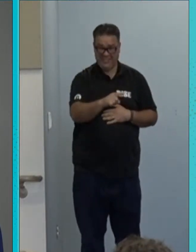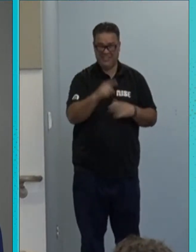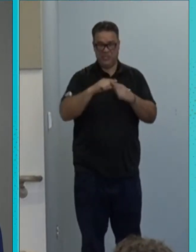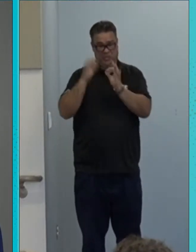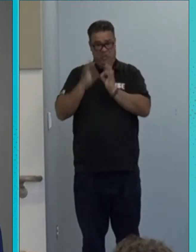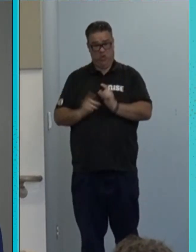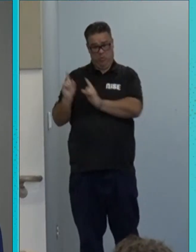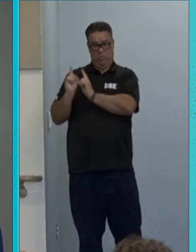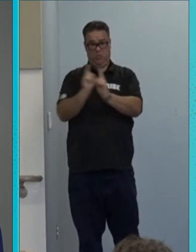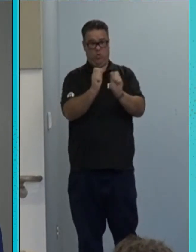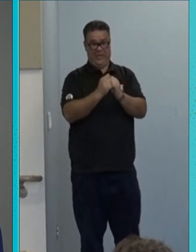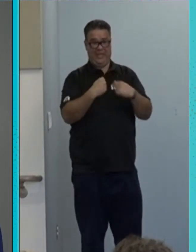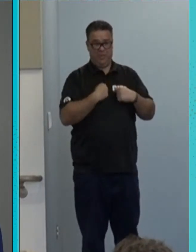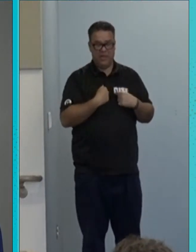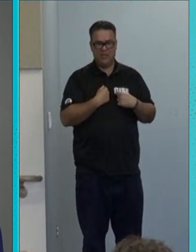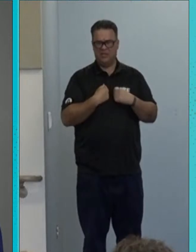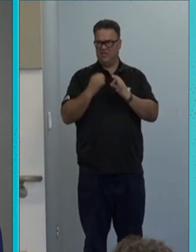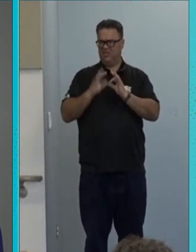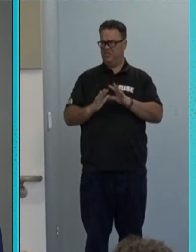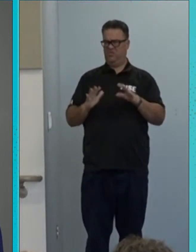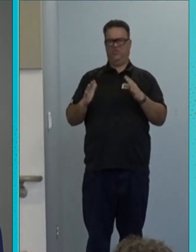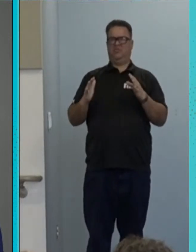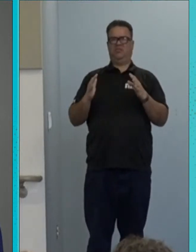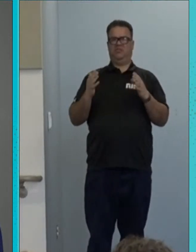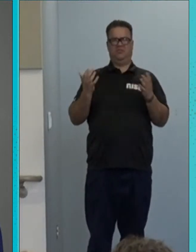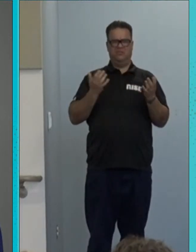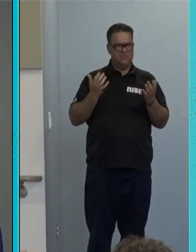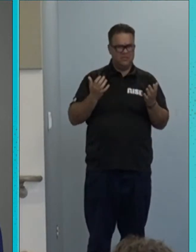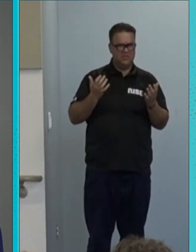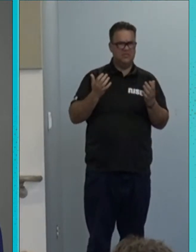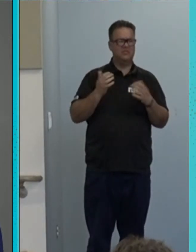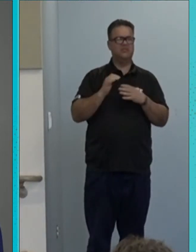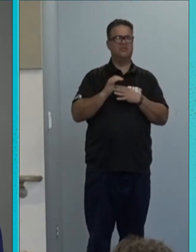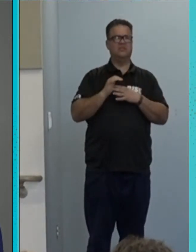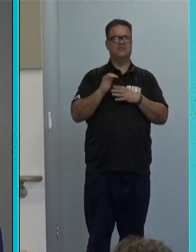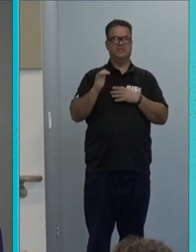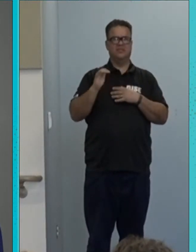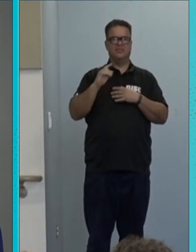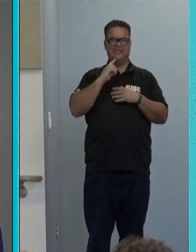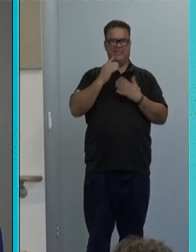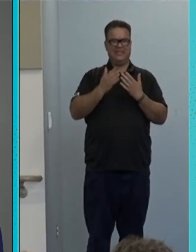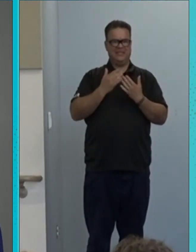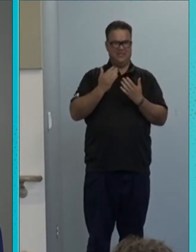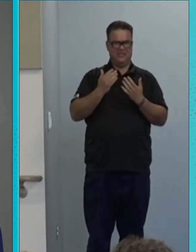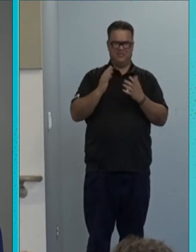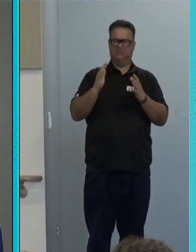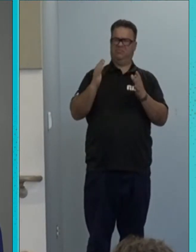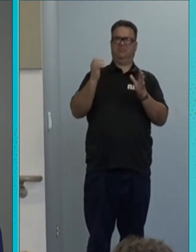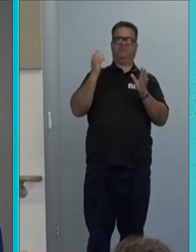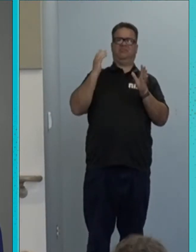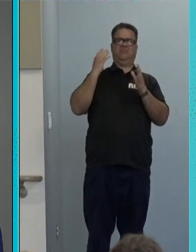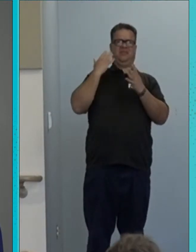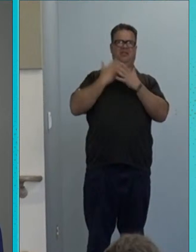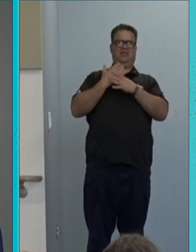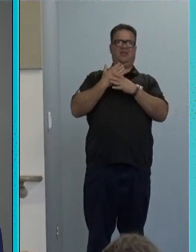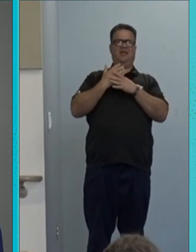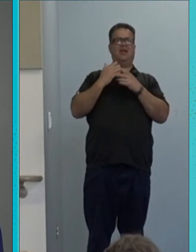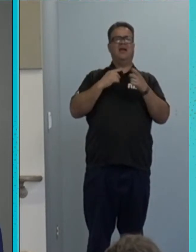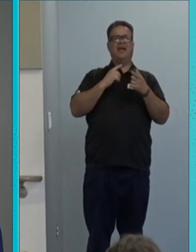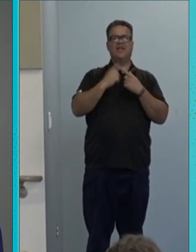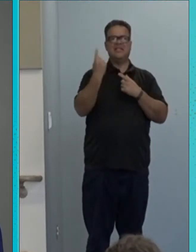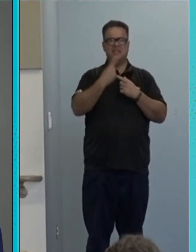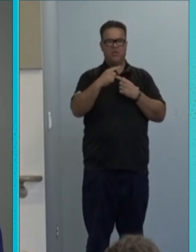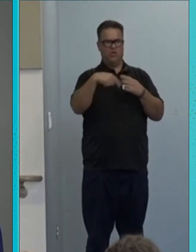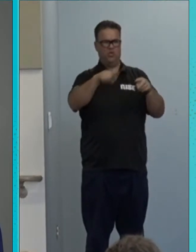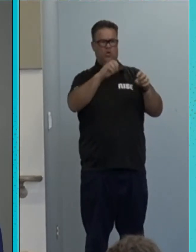the interpreter, and the interpreter was easily interpreting them. And then someone